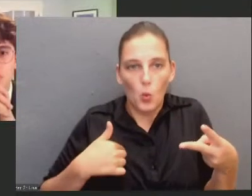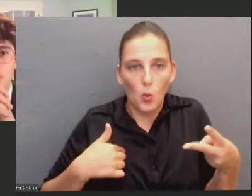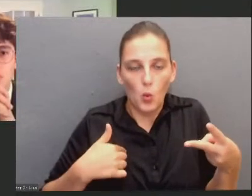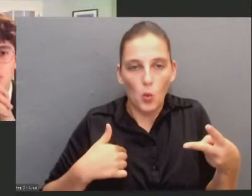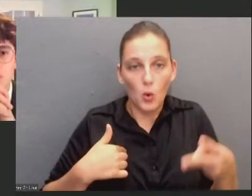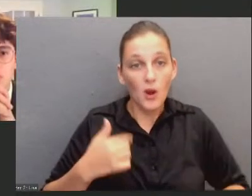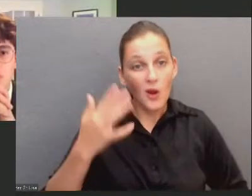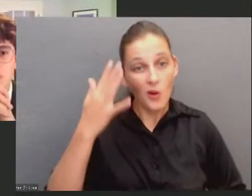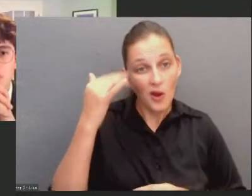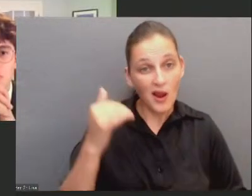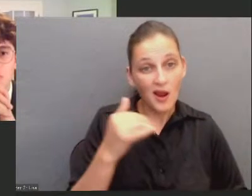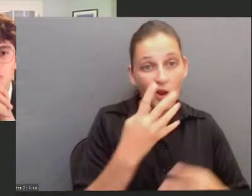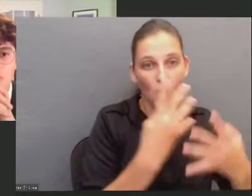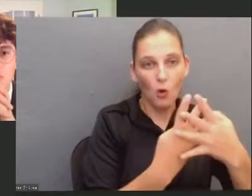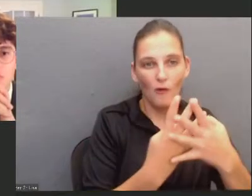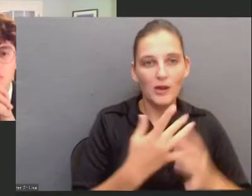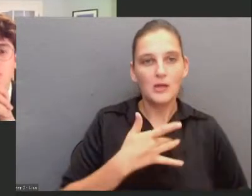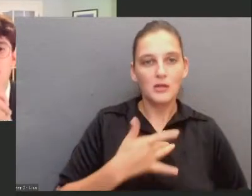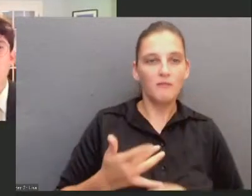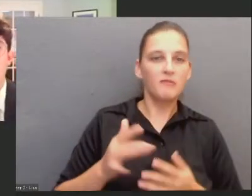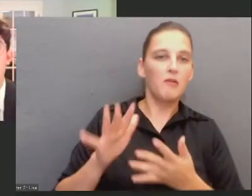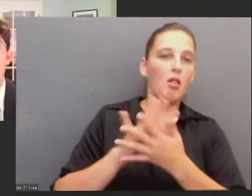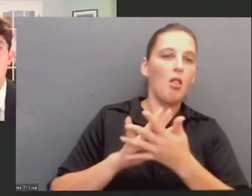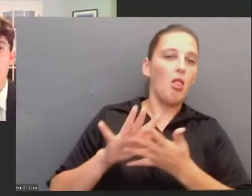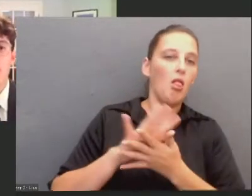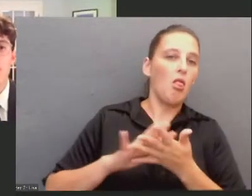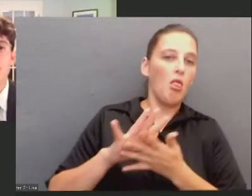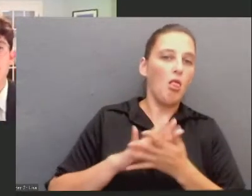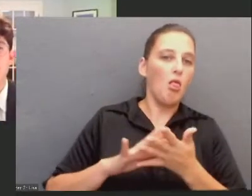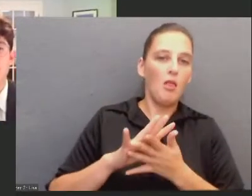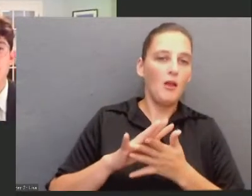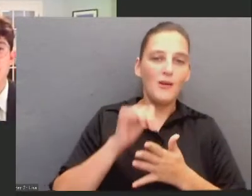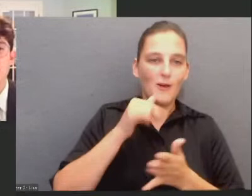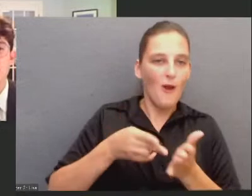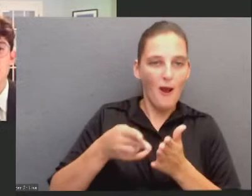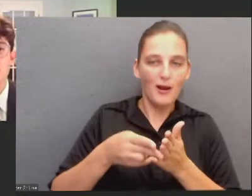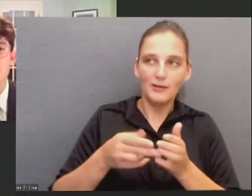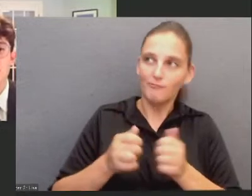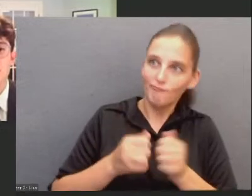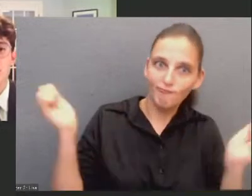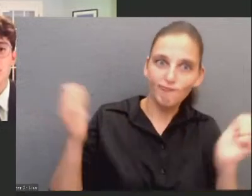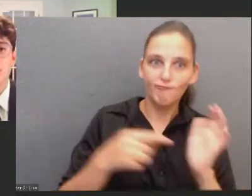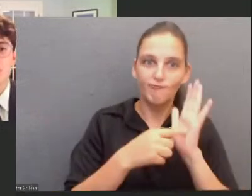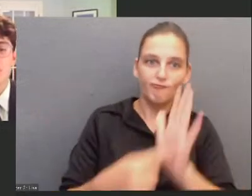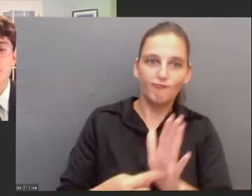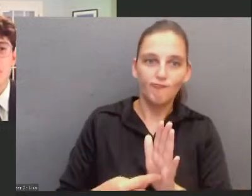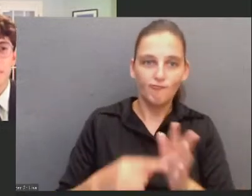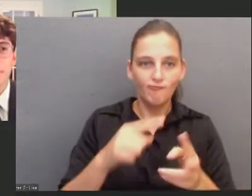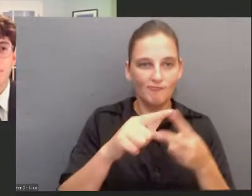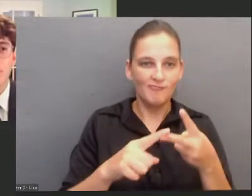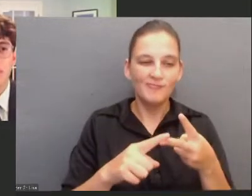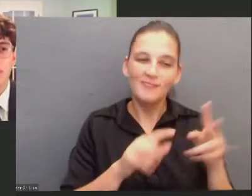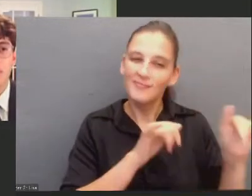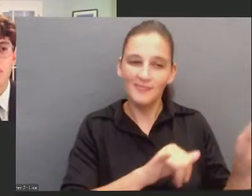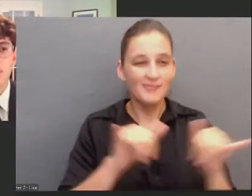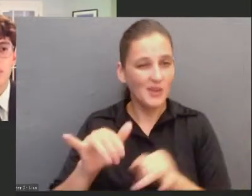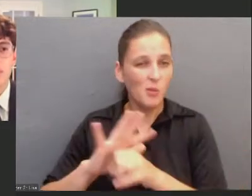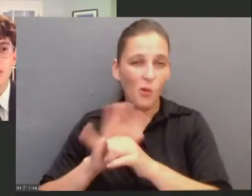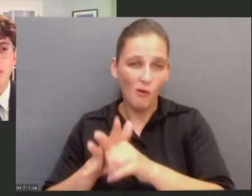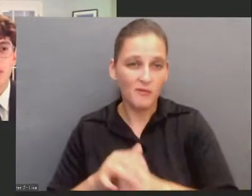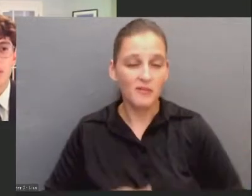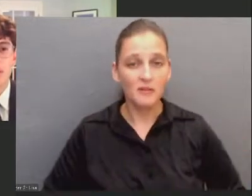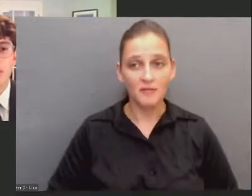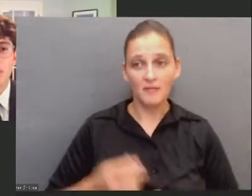opaque, to avoid transparency. And so that continues to be the case with COVID. Just in the last month, I continue to